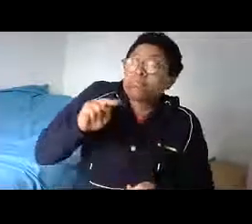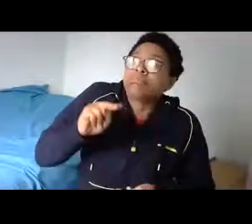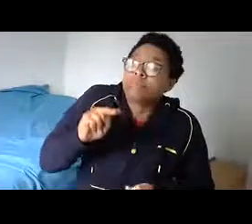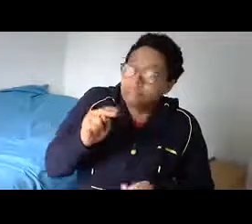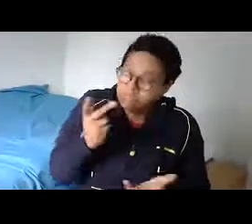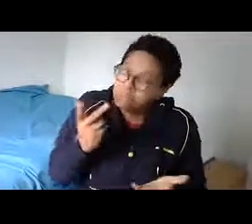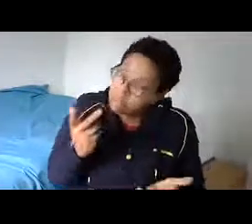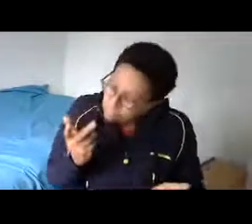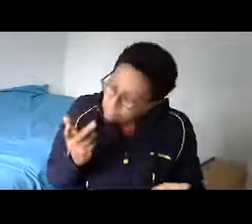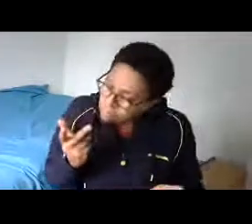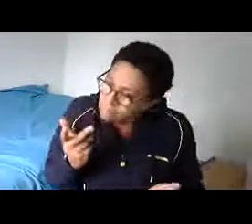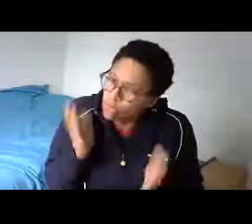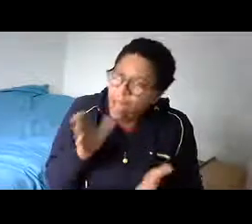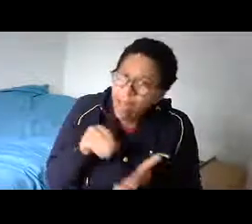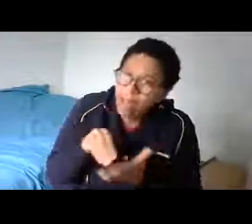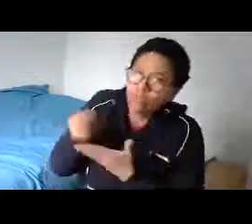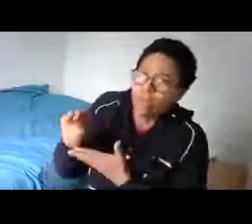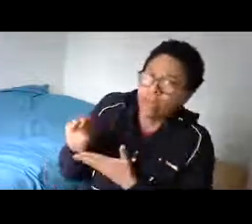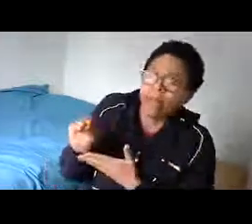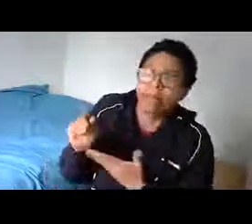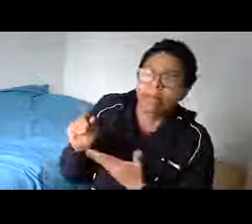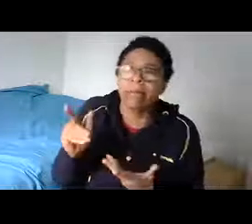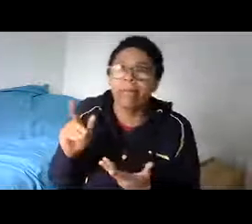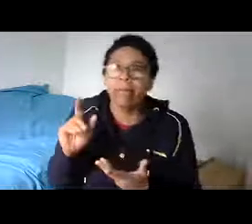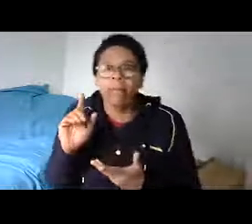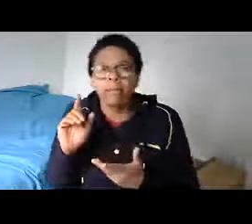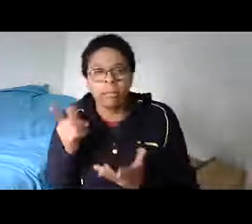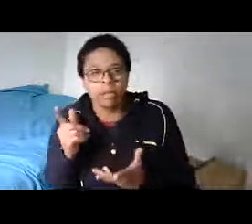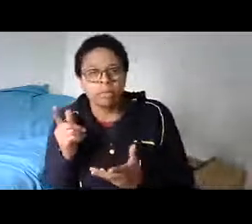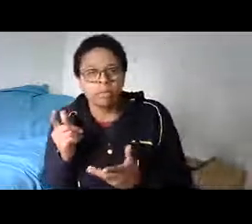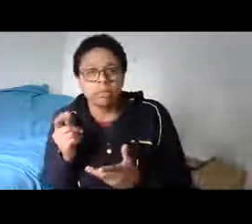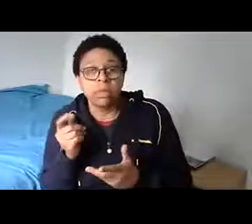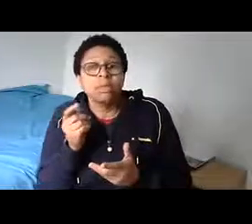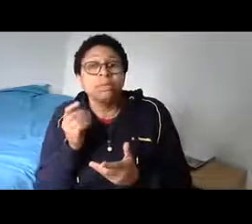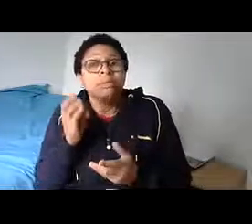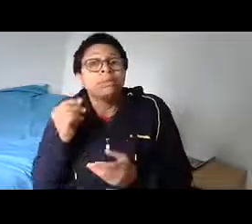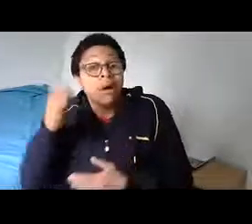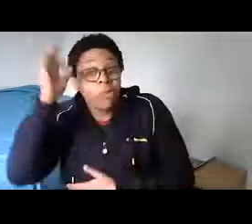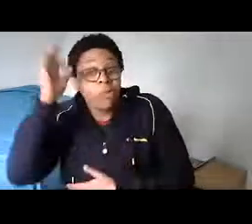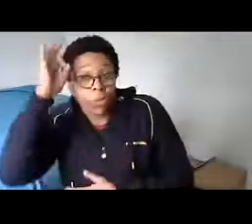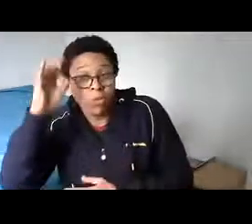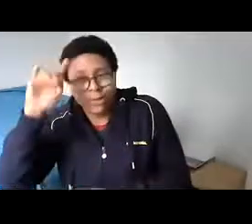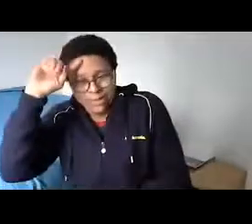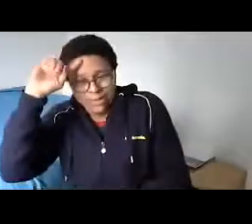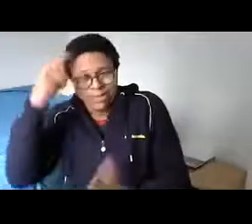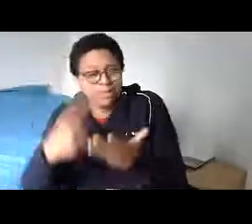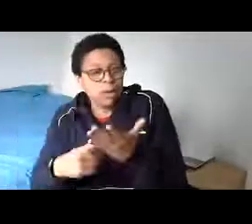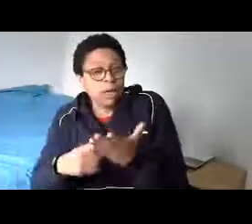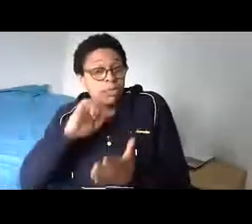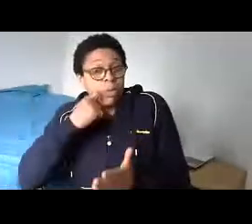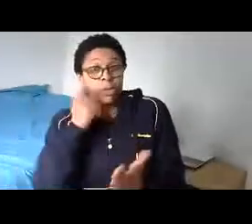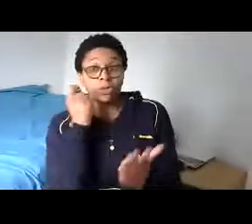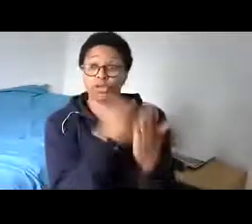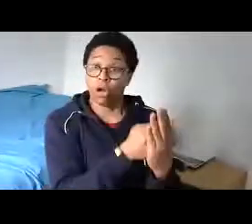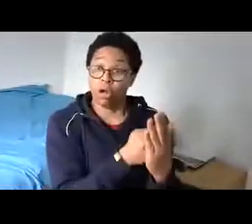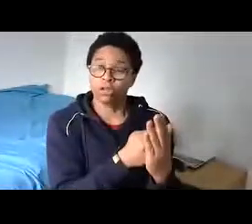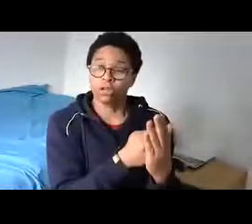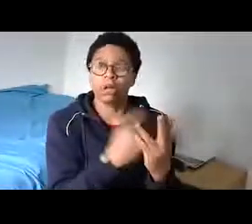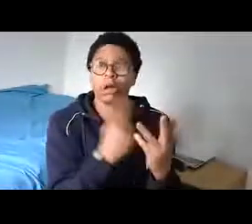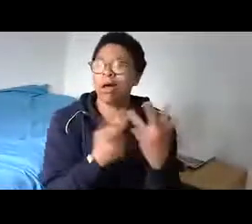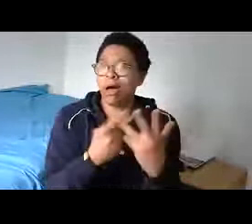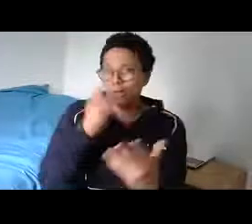it is local authorities' decision to do that. So it is a political decision to first of